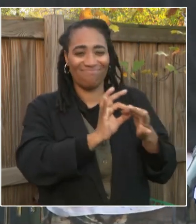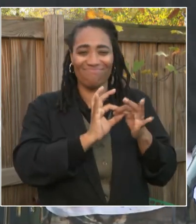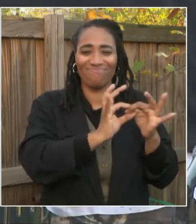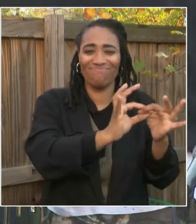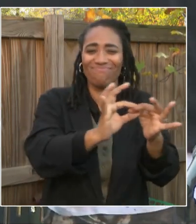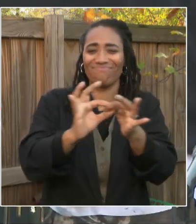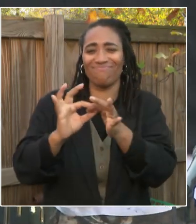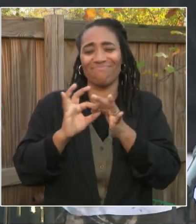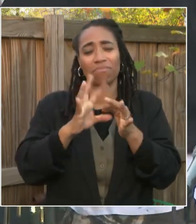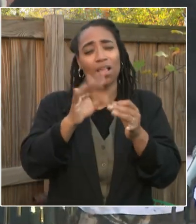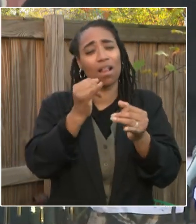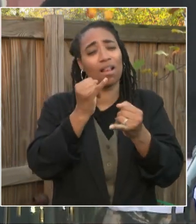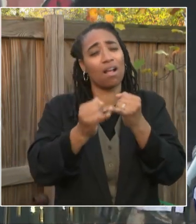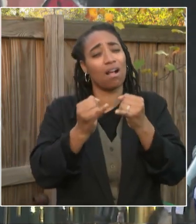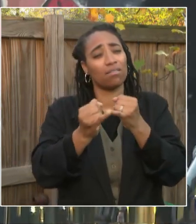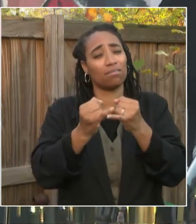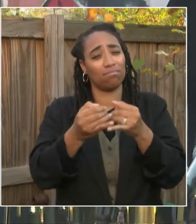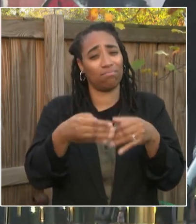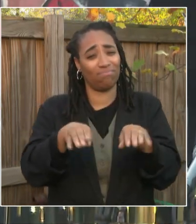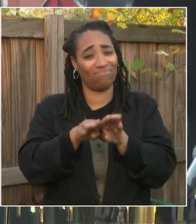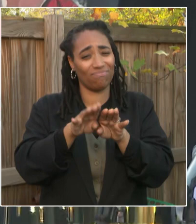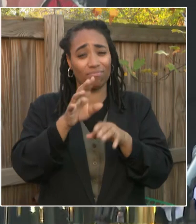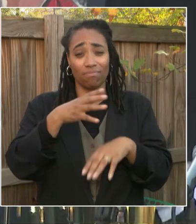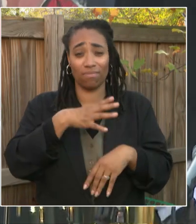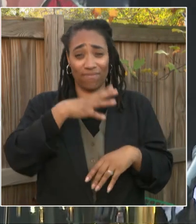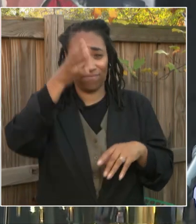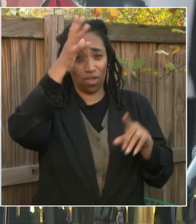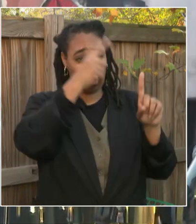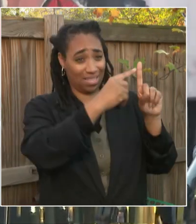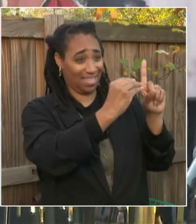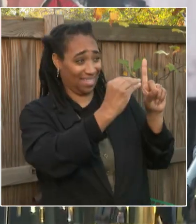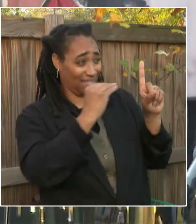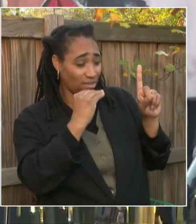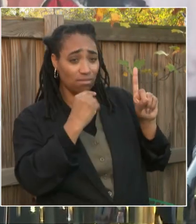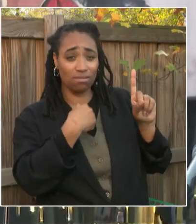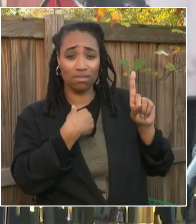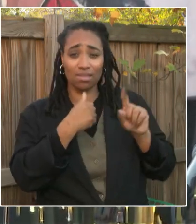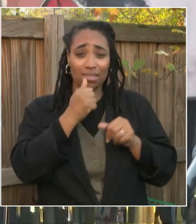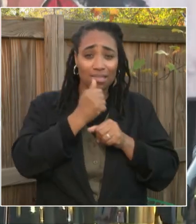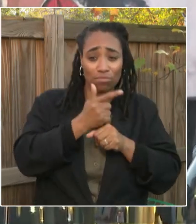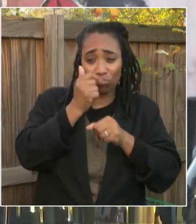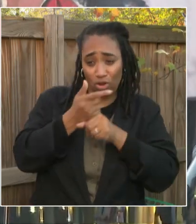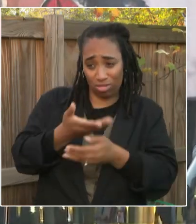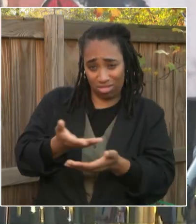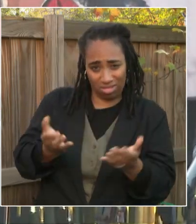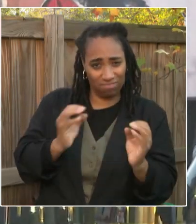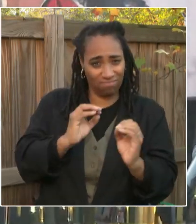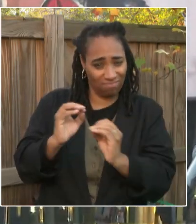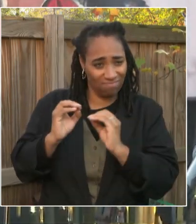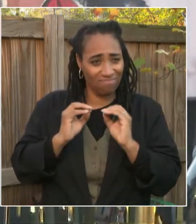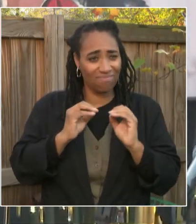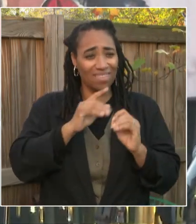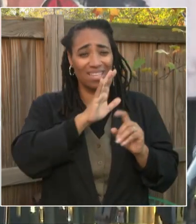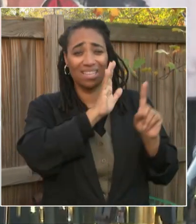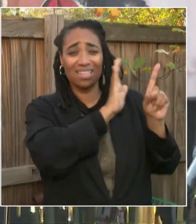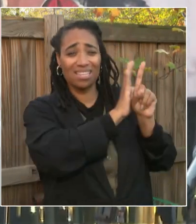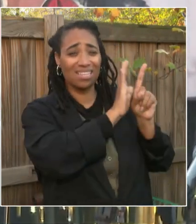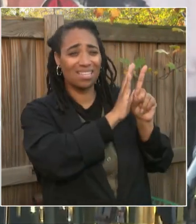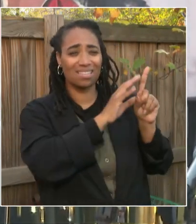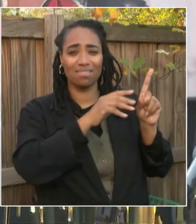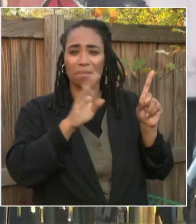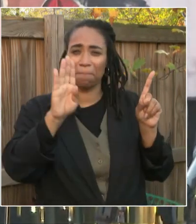instilled in my siblings, myself, my family, his band members, and his fans.